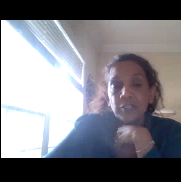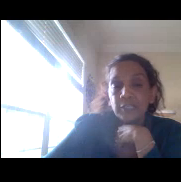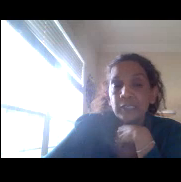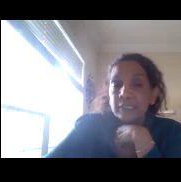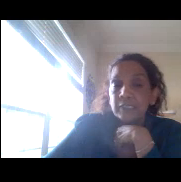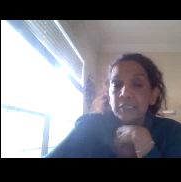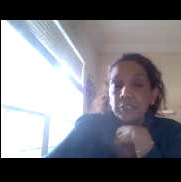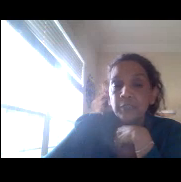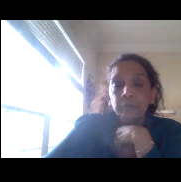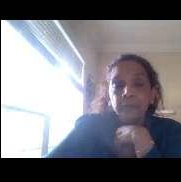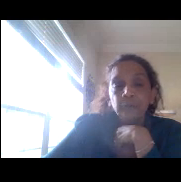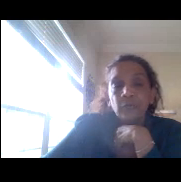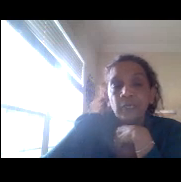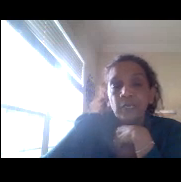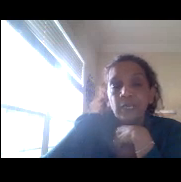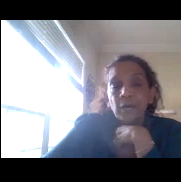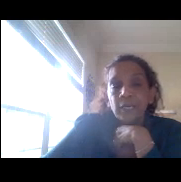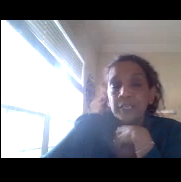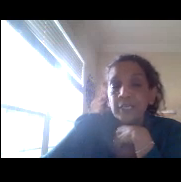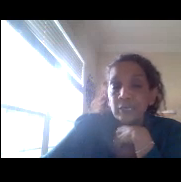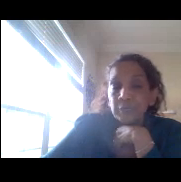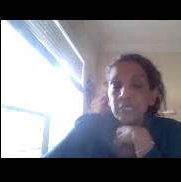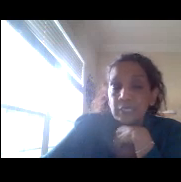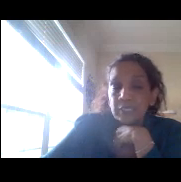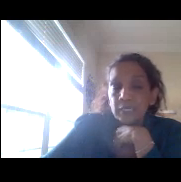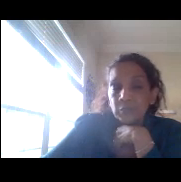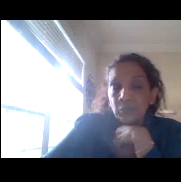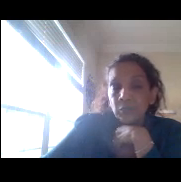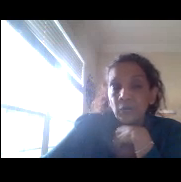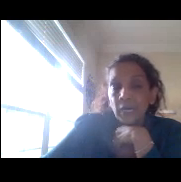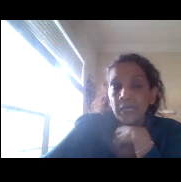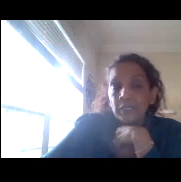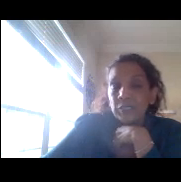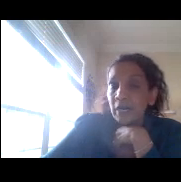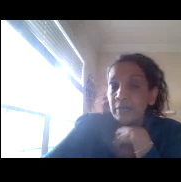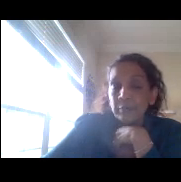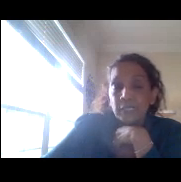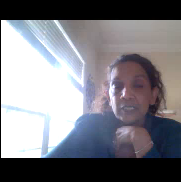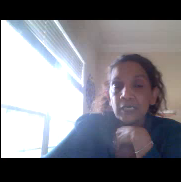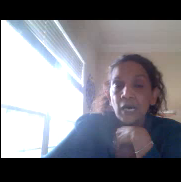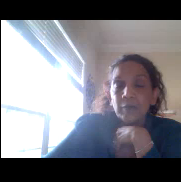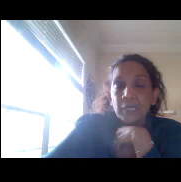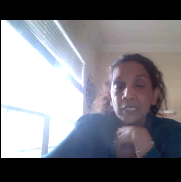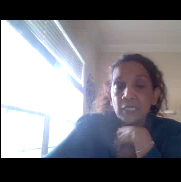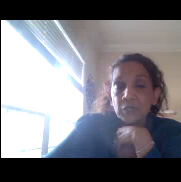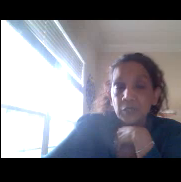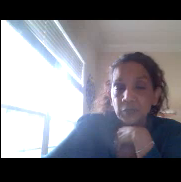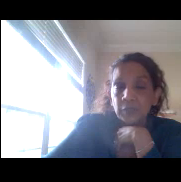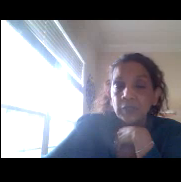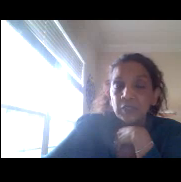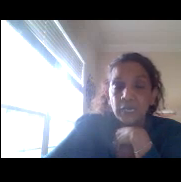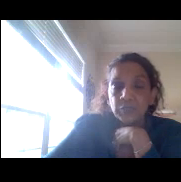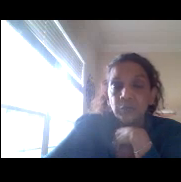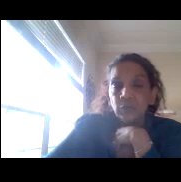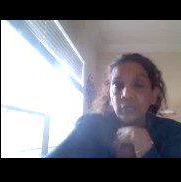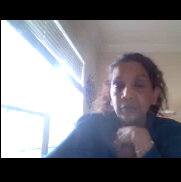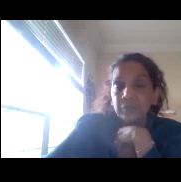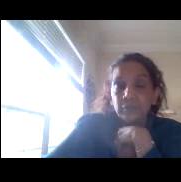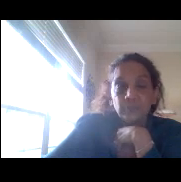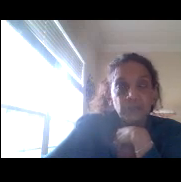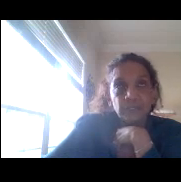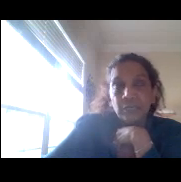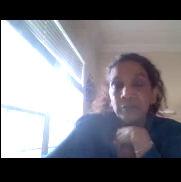on my monitoring list this year. And monitoring can be rescheduled, though I try my best to accommodate to your